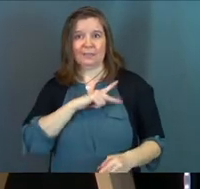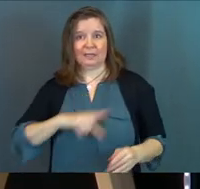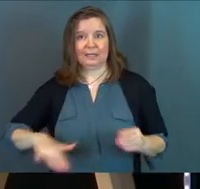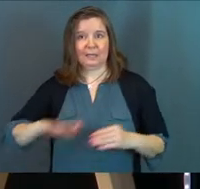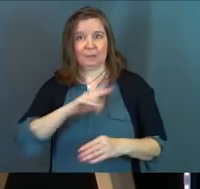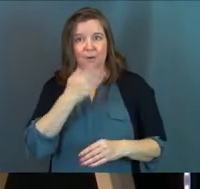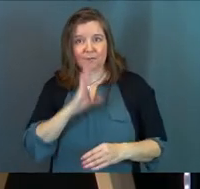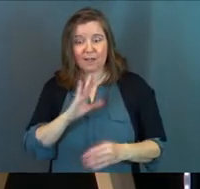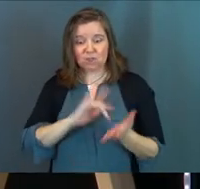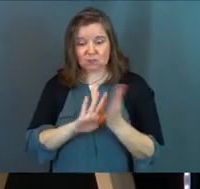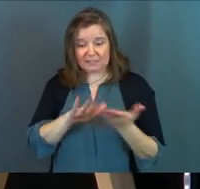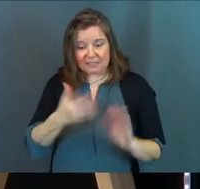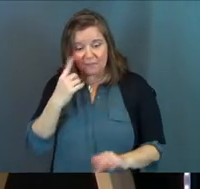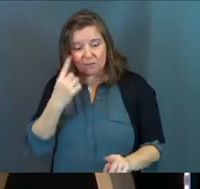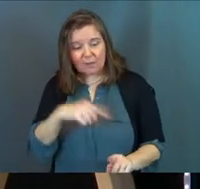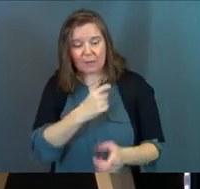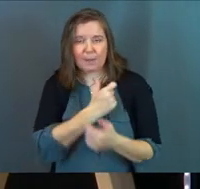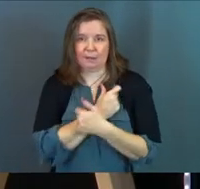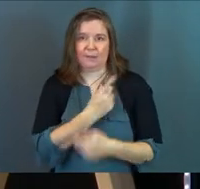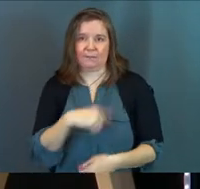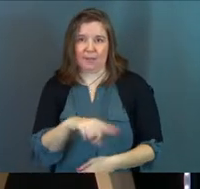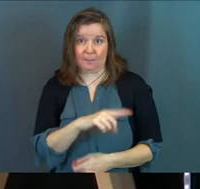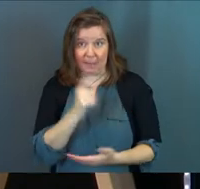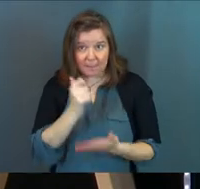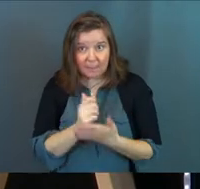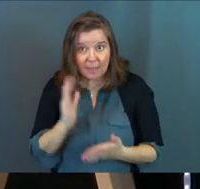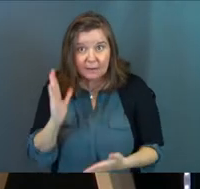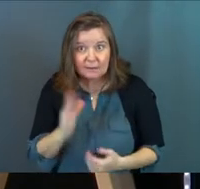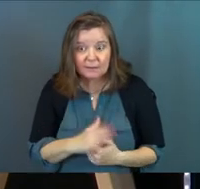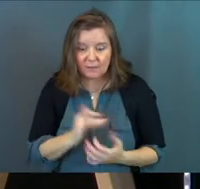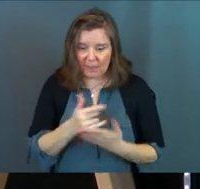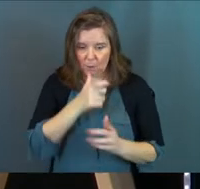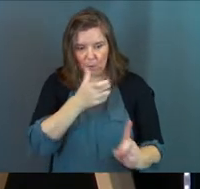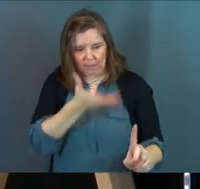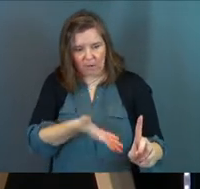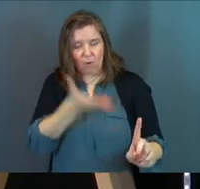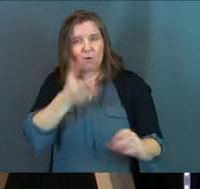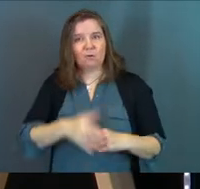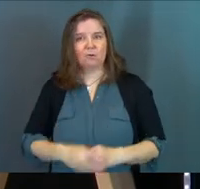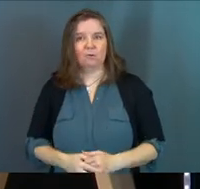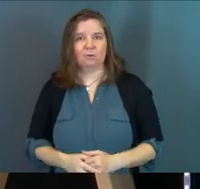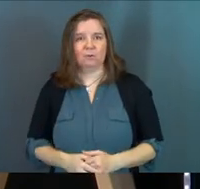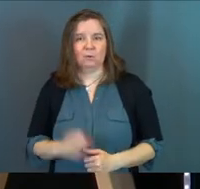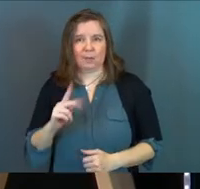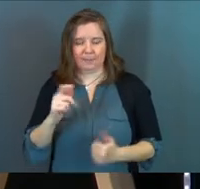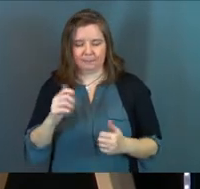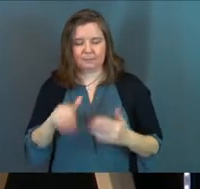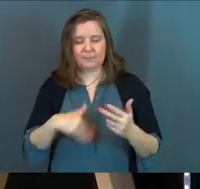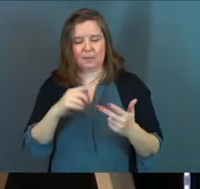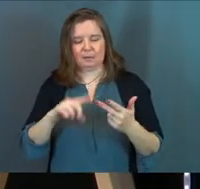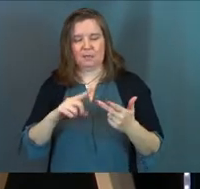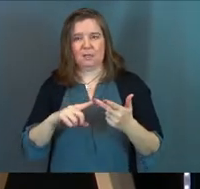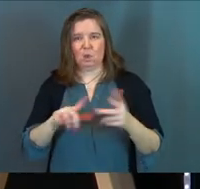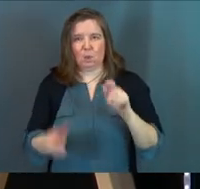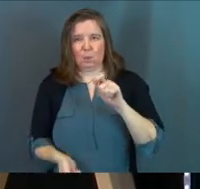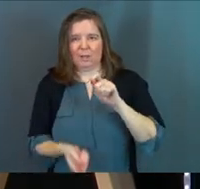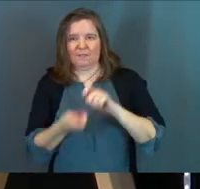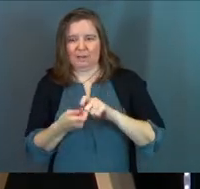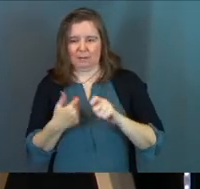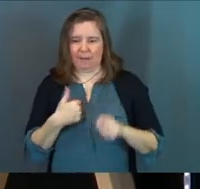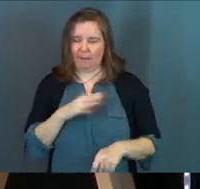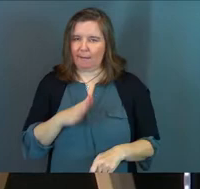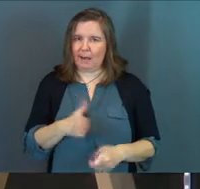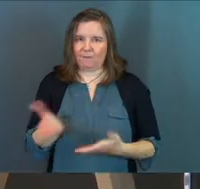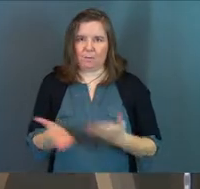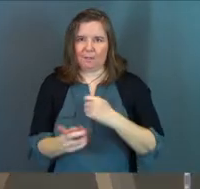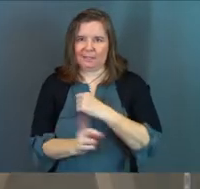God. Jesus died for them and loves them. Amen? That's who they are. Okay, next is the revenge test. I